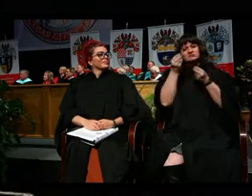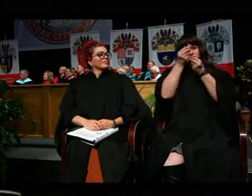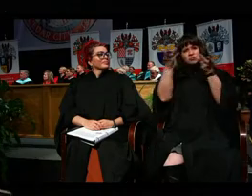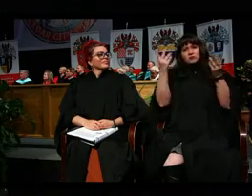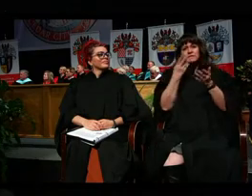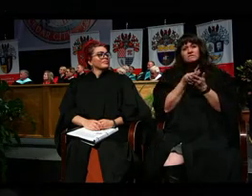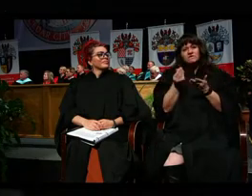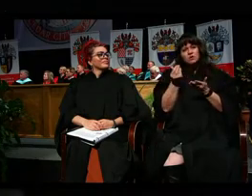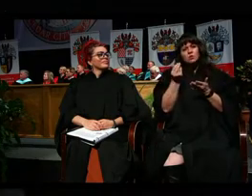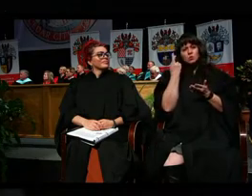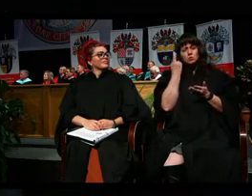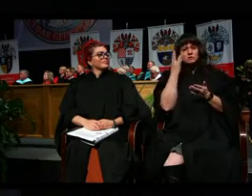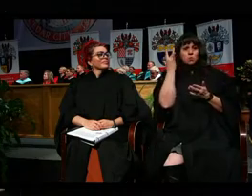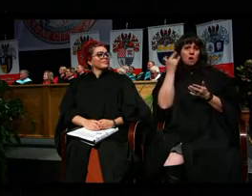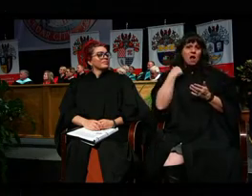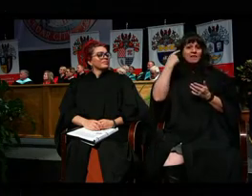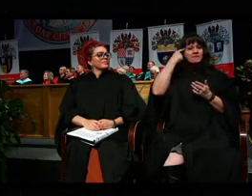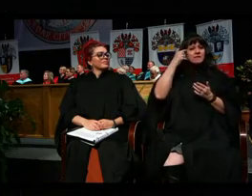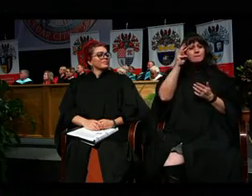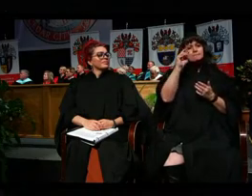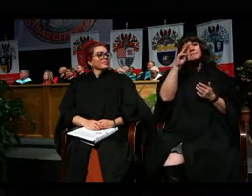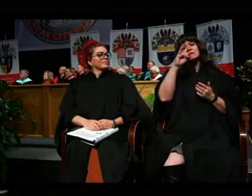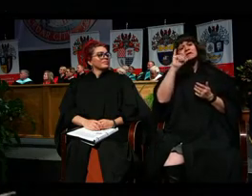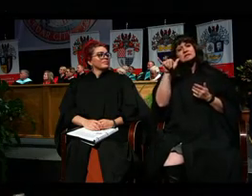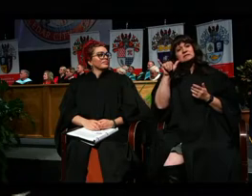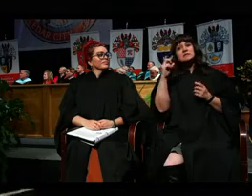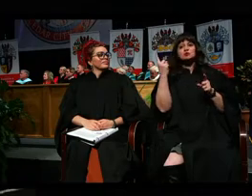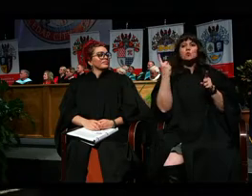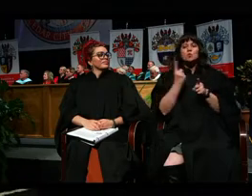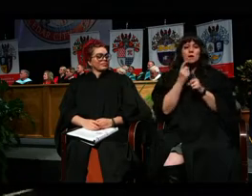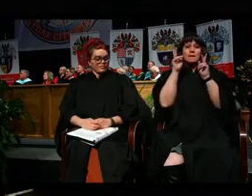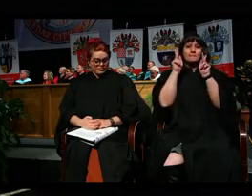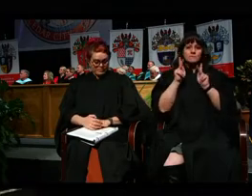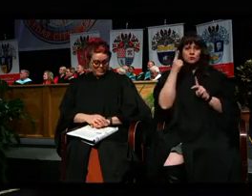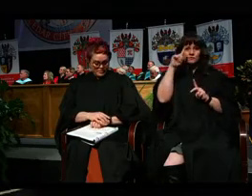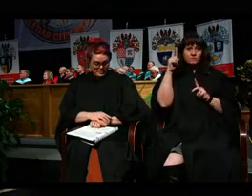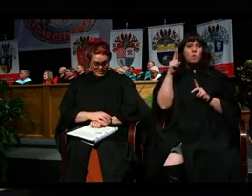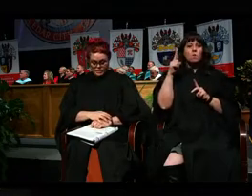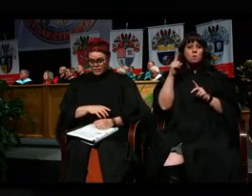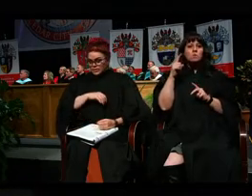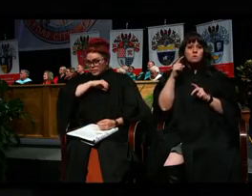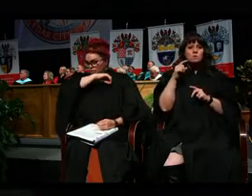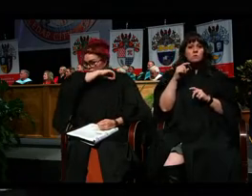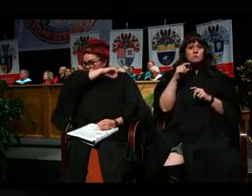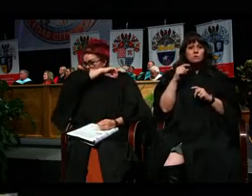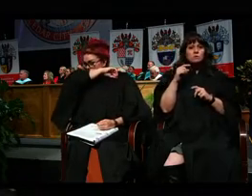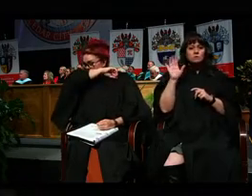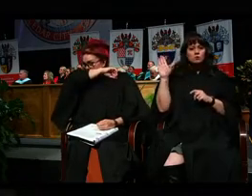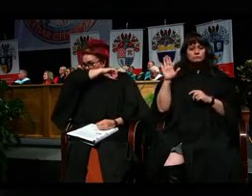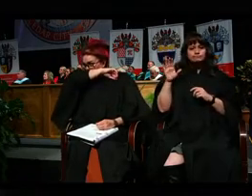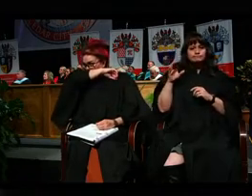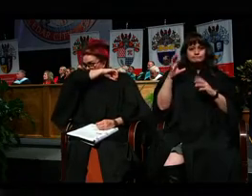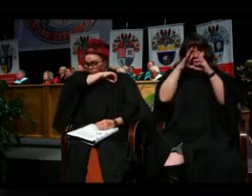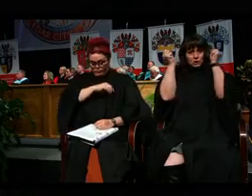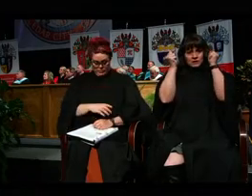today about why I think Mindy is the right person for this job. There are two things that I believe. Well, let me back